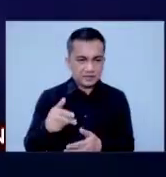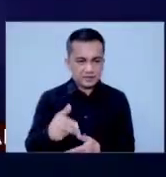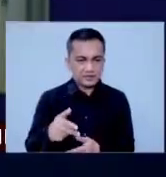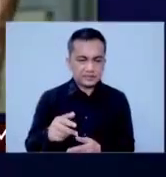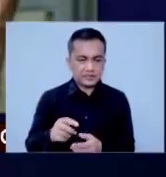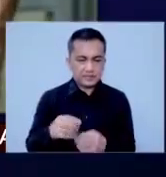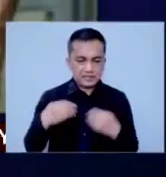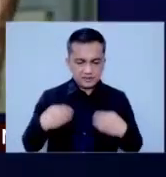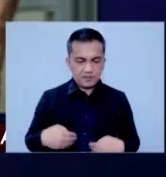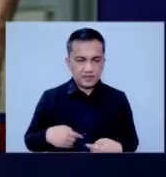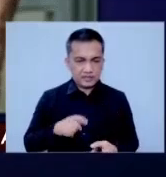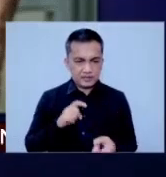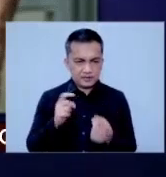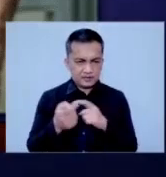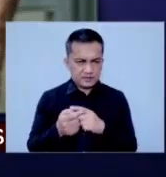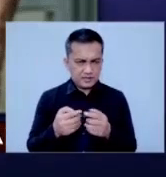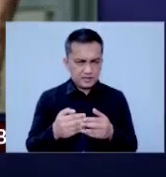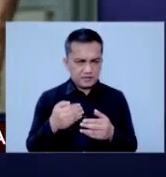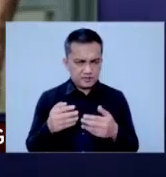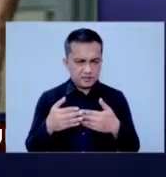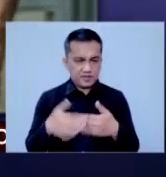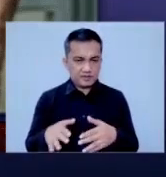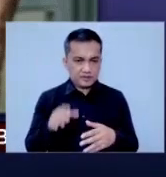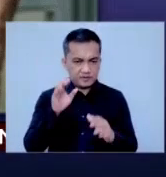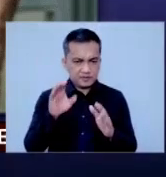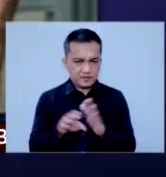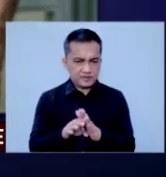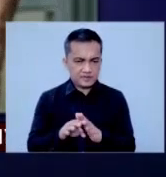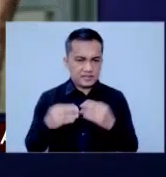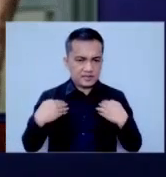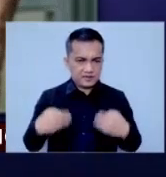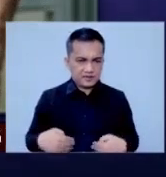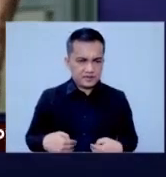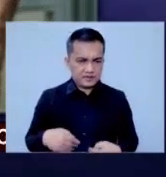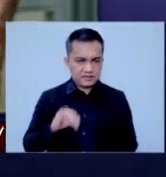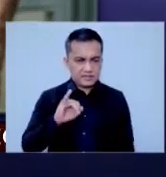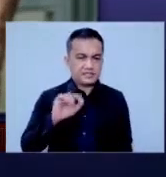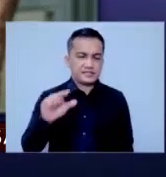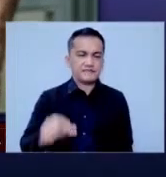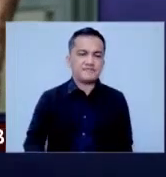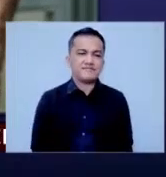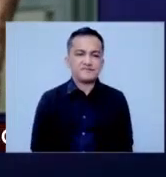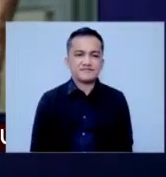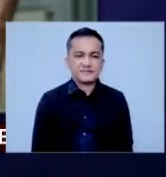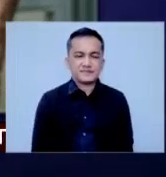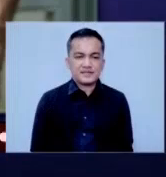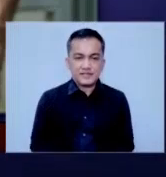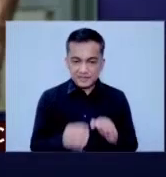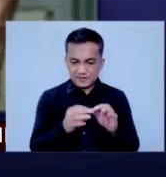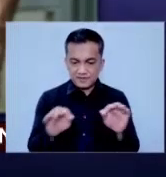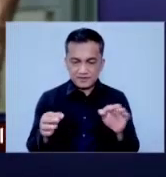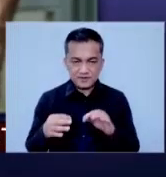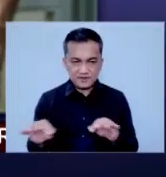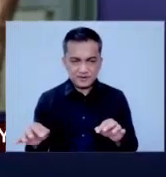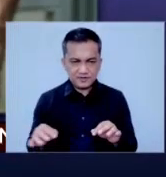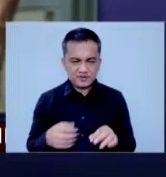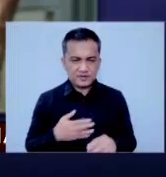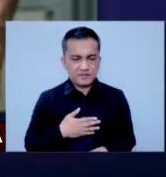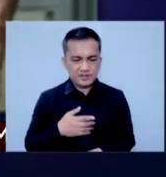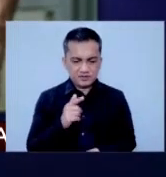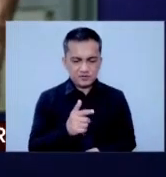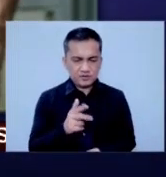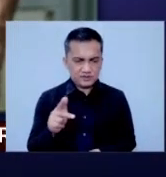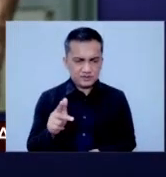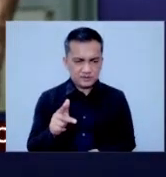ang before and after picture ng kanyang katawan sa Instagram. Caption niya dyan, "My 2023